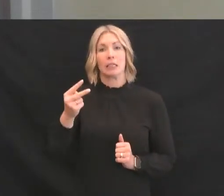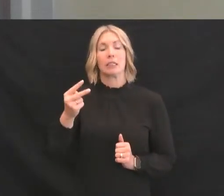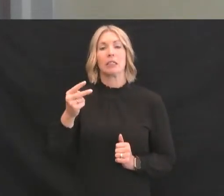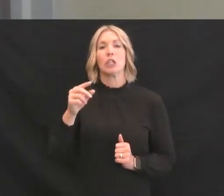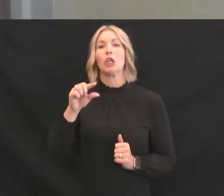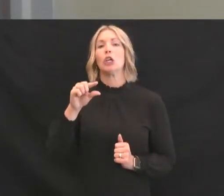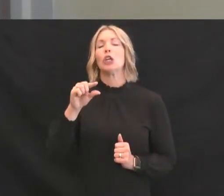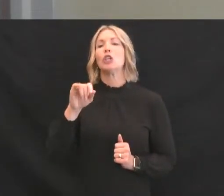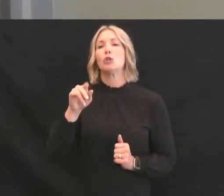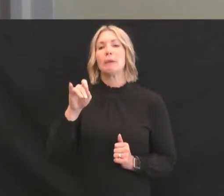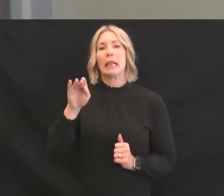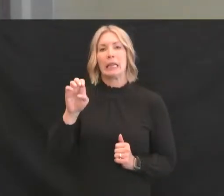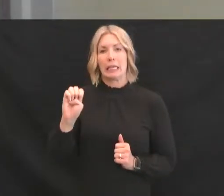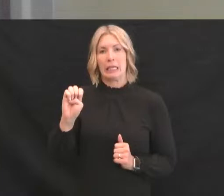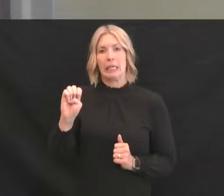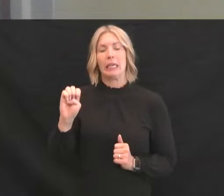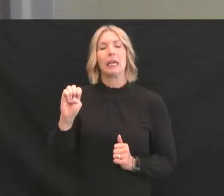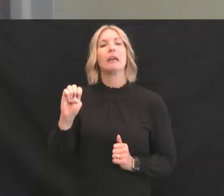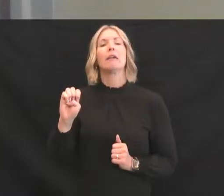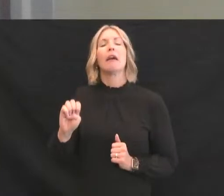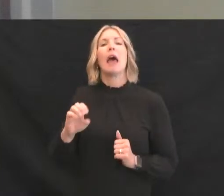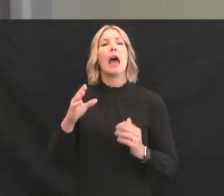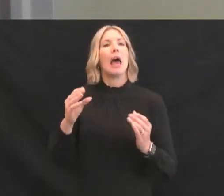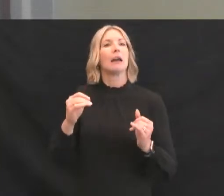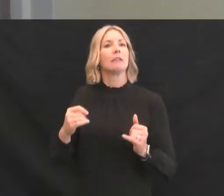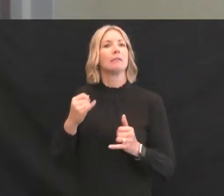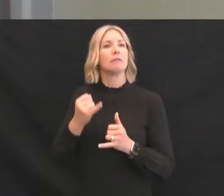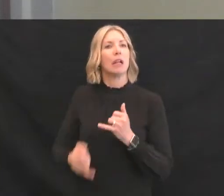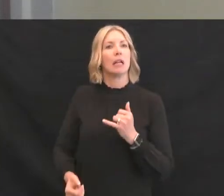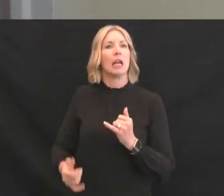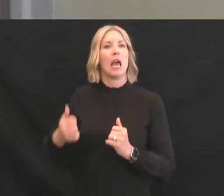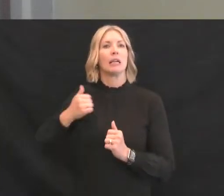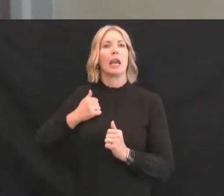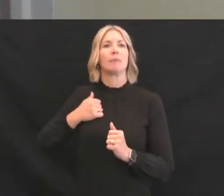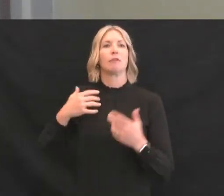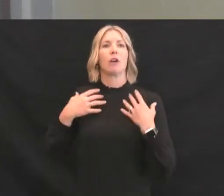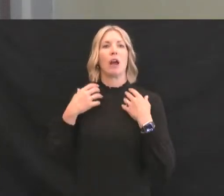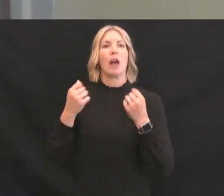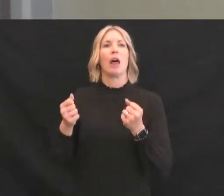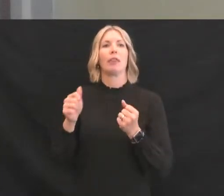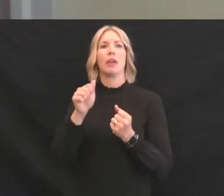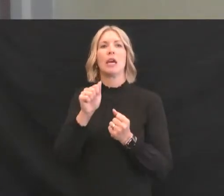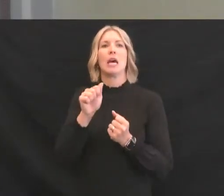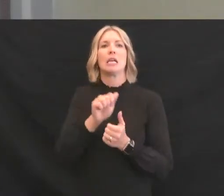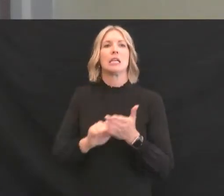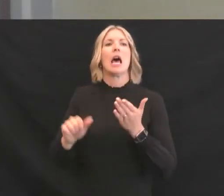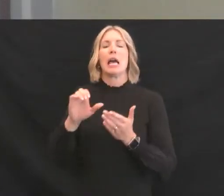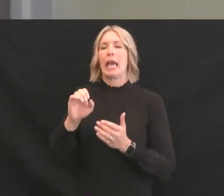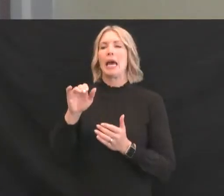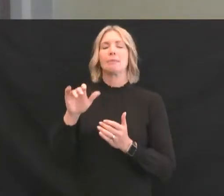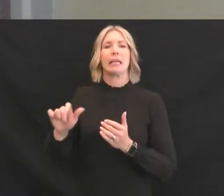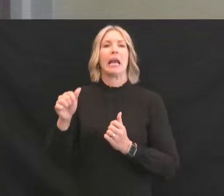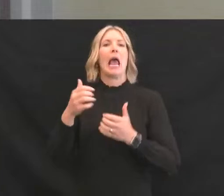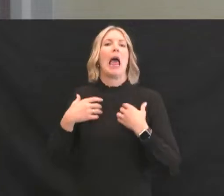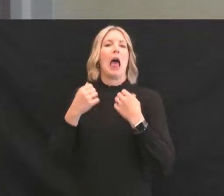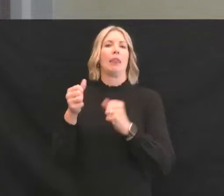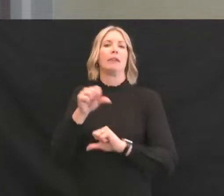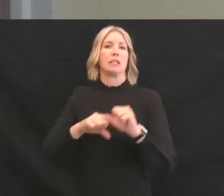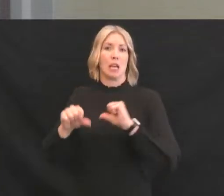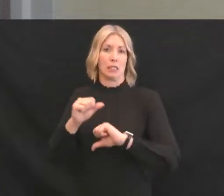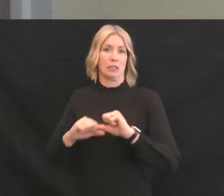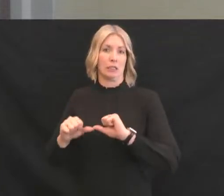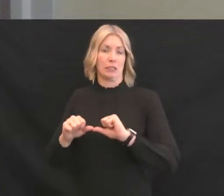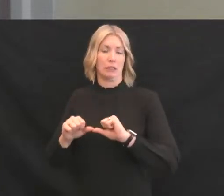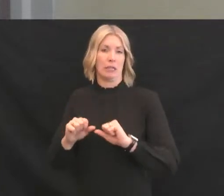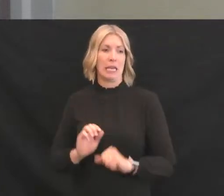the Canadian Academy of Health Sciences. His efforts in leading the COVID-19 predictive analysis team